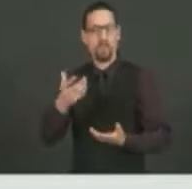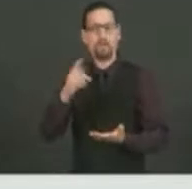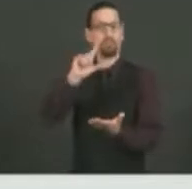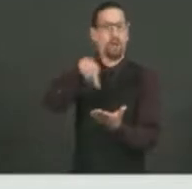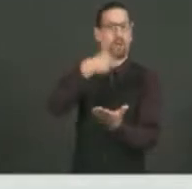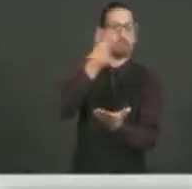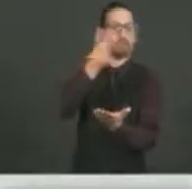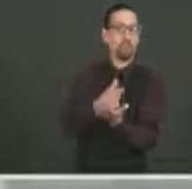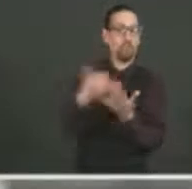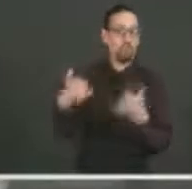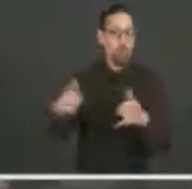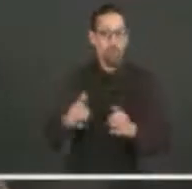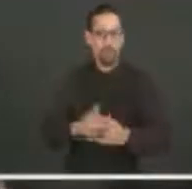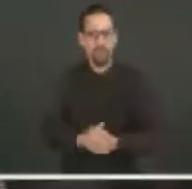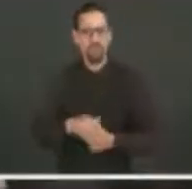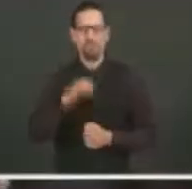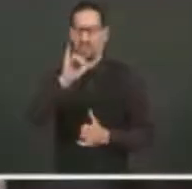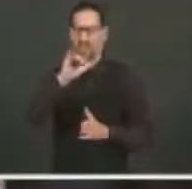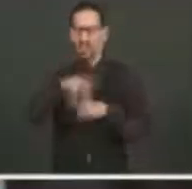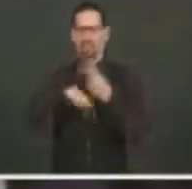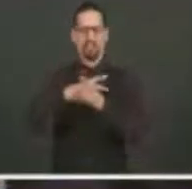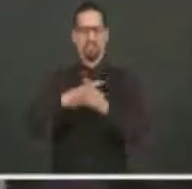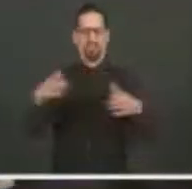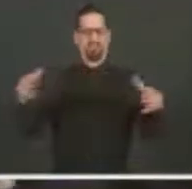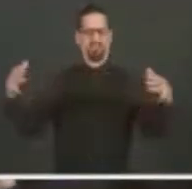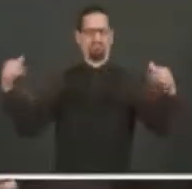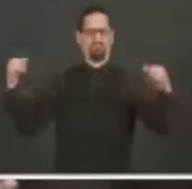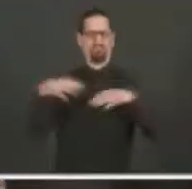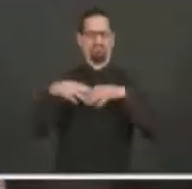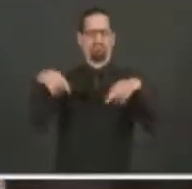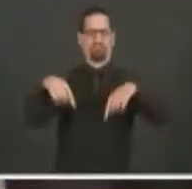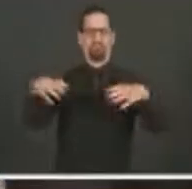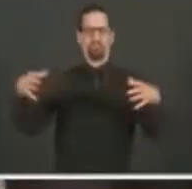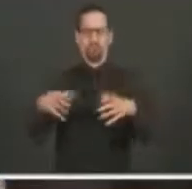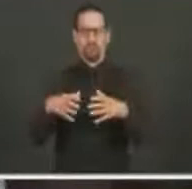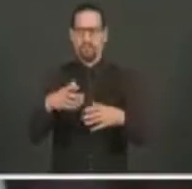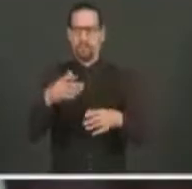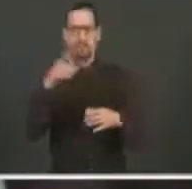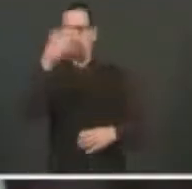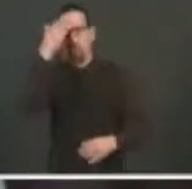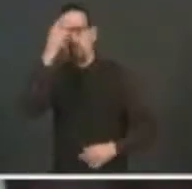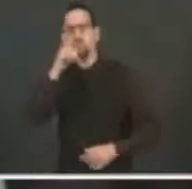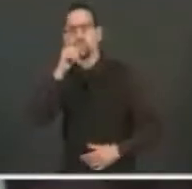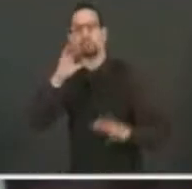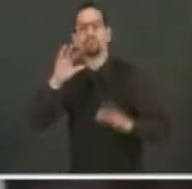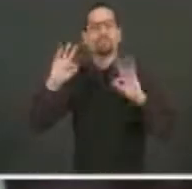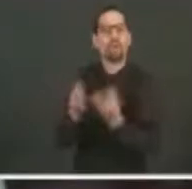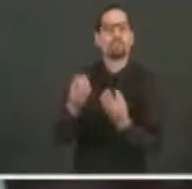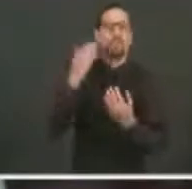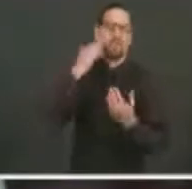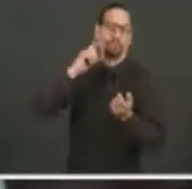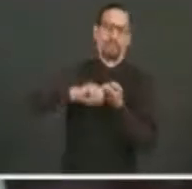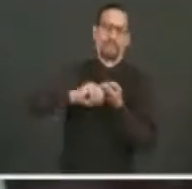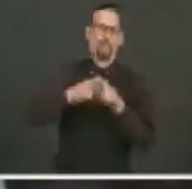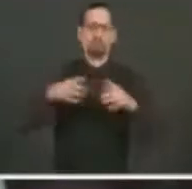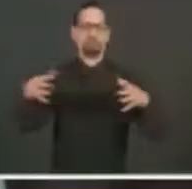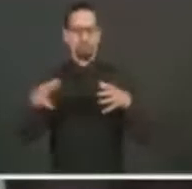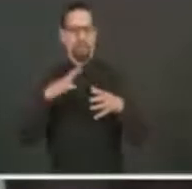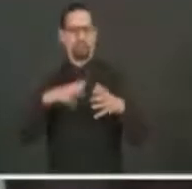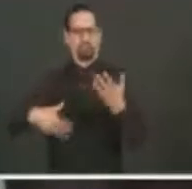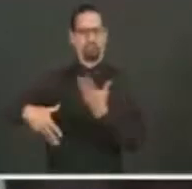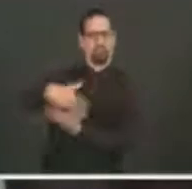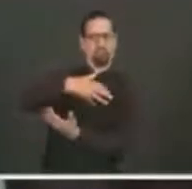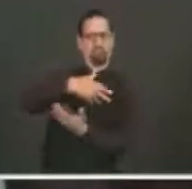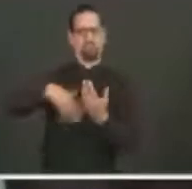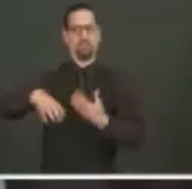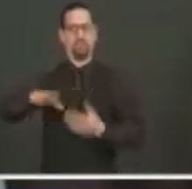it. It's a gathering of people, all of whom pretty much know each other and will be mingling. So it's not going to a